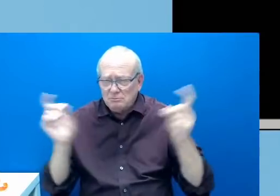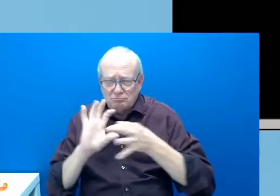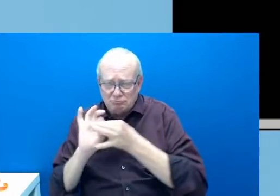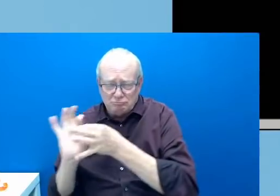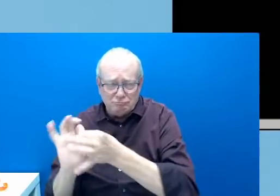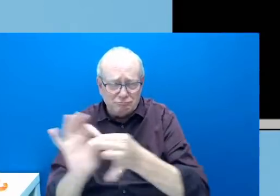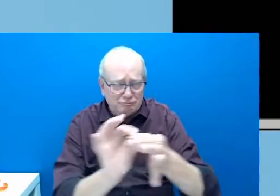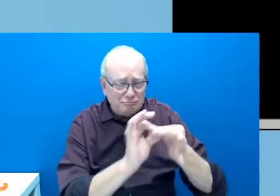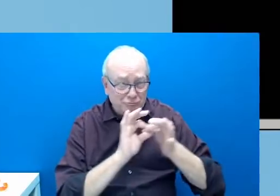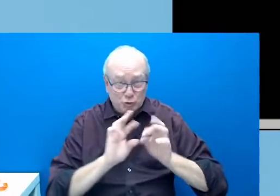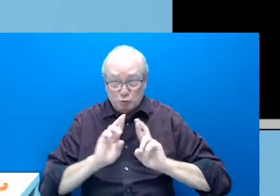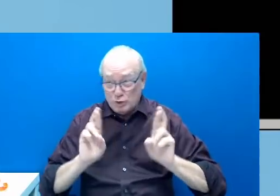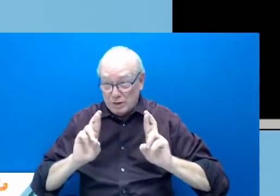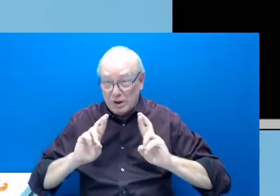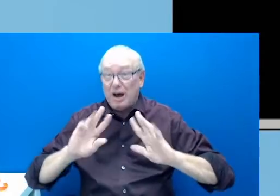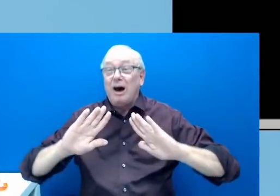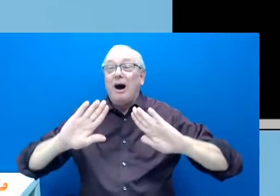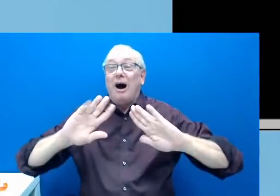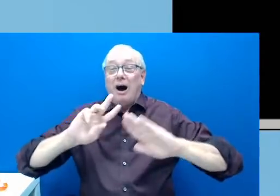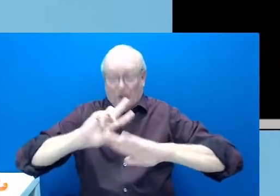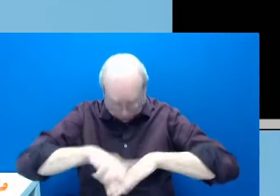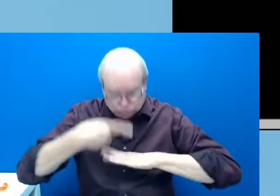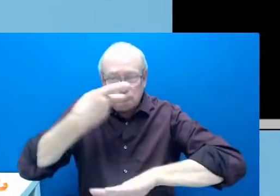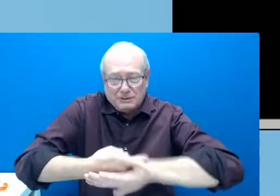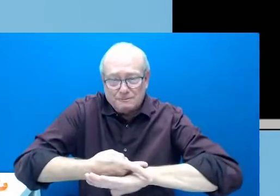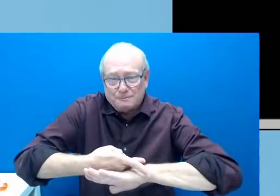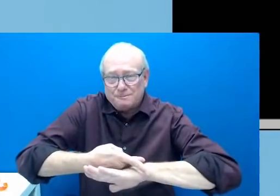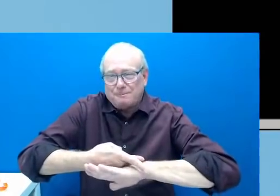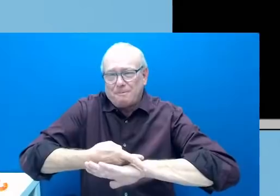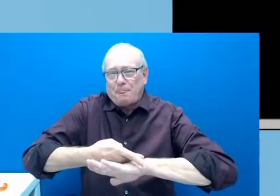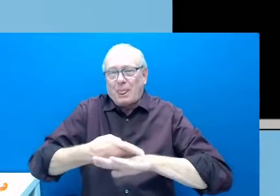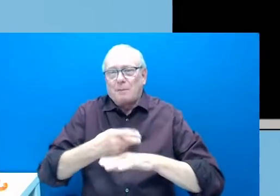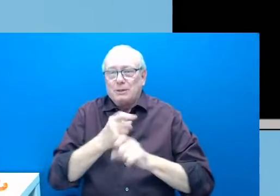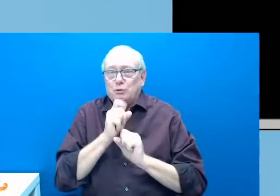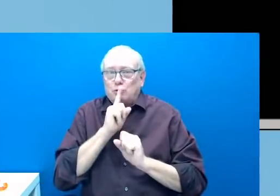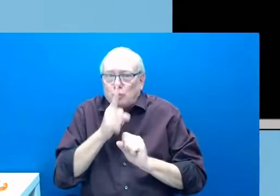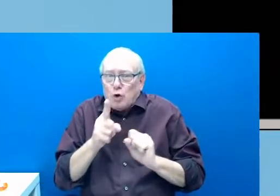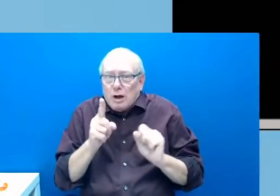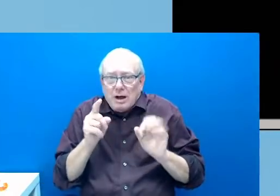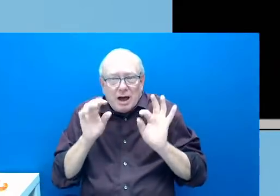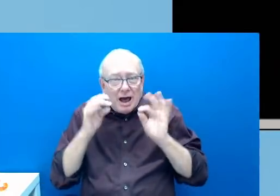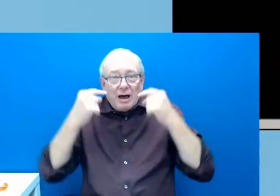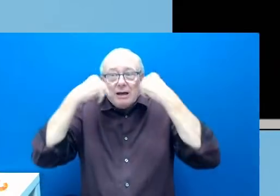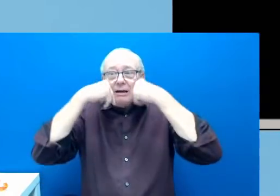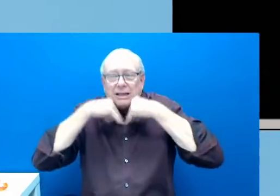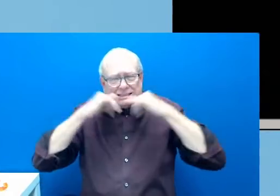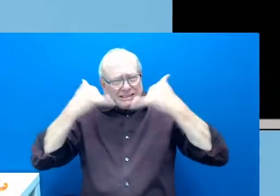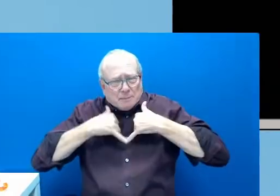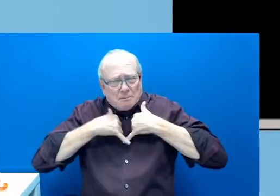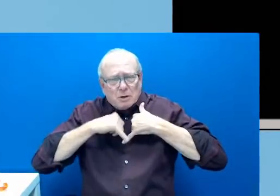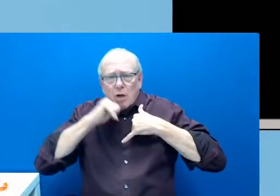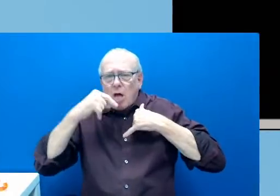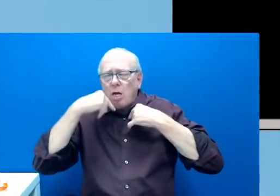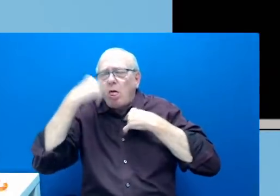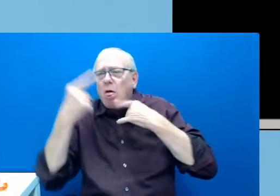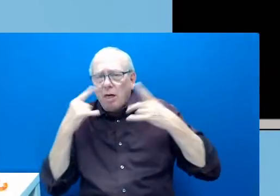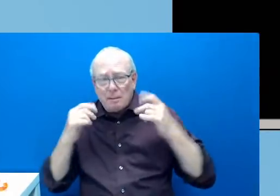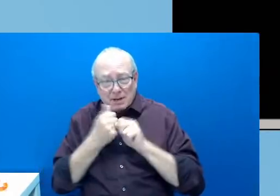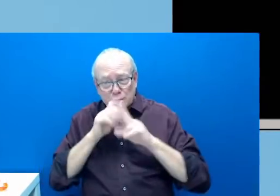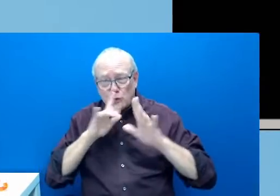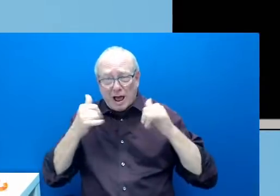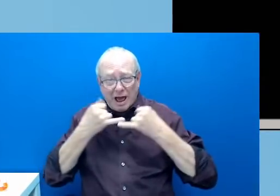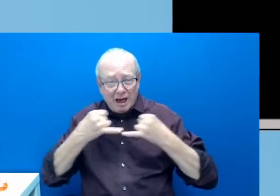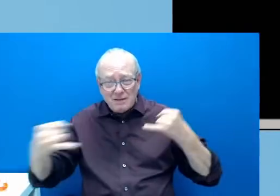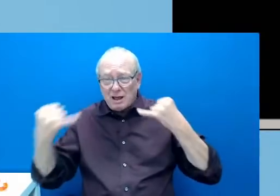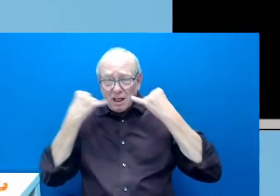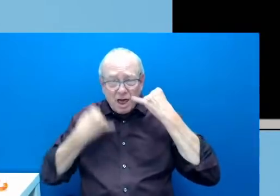carefully turn the patient over and secure all of those airways, all those cannula, to make sure that they don't get yanked out. Now,